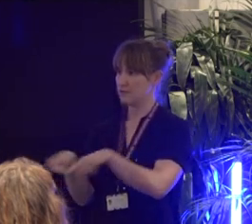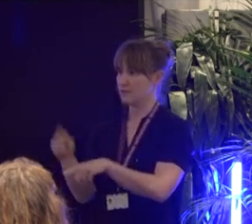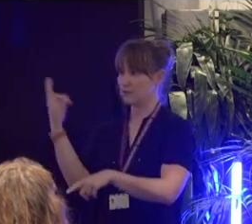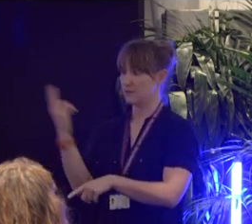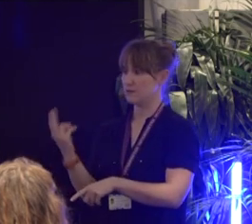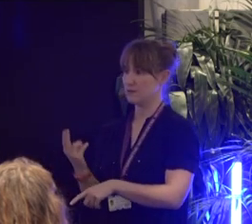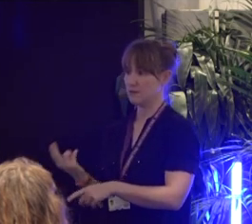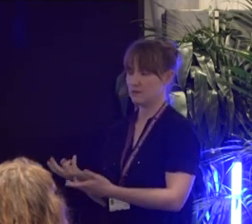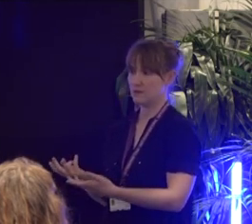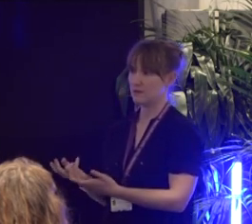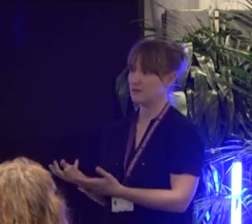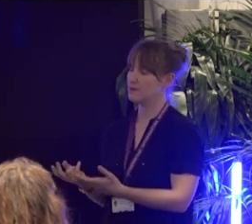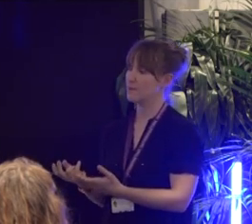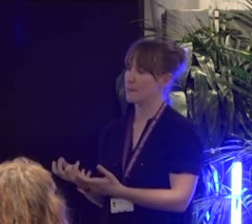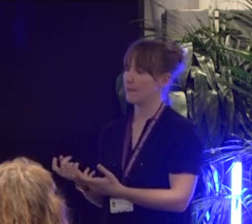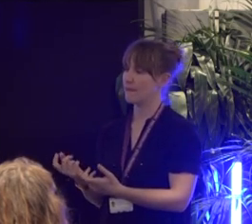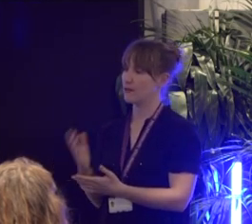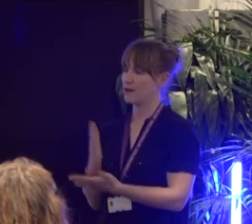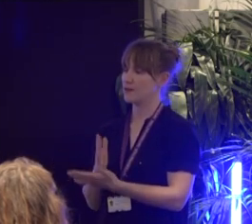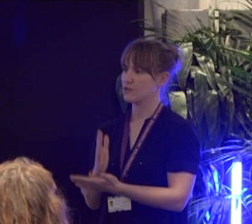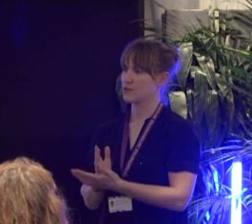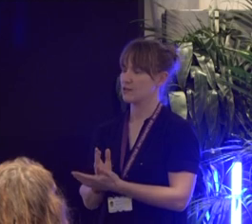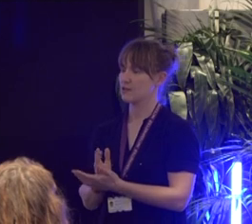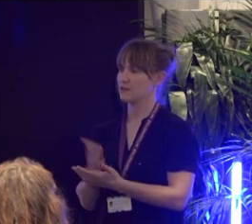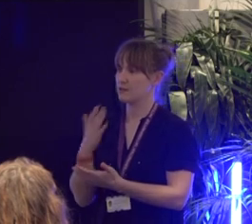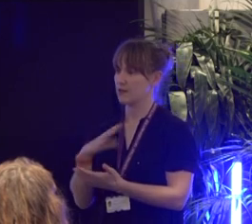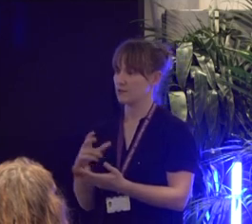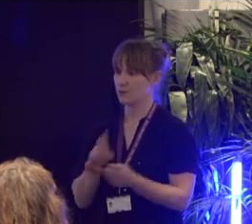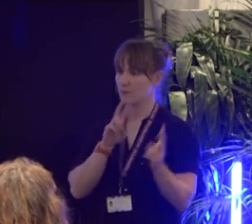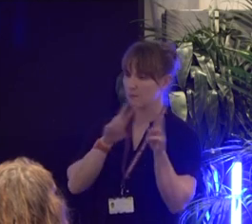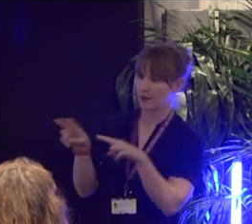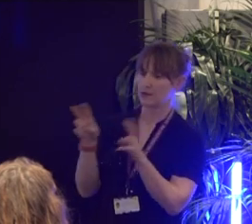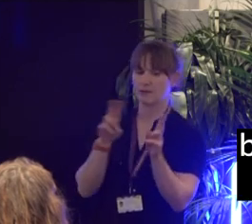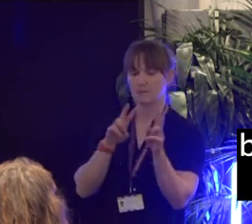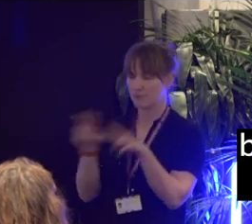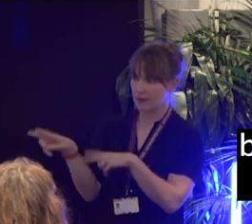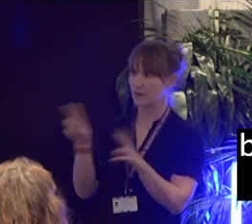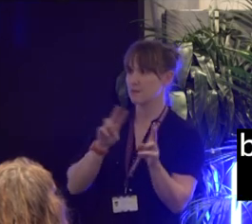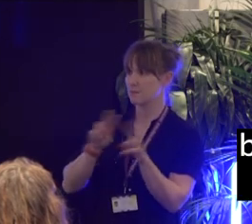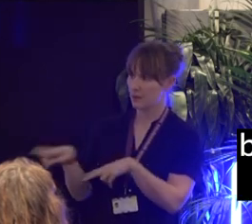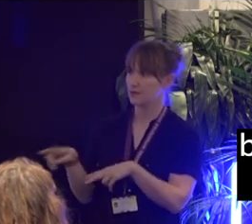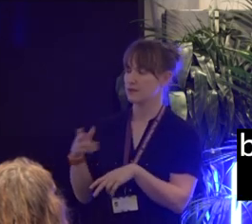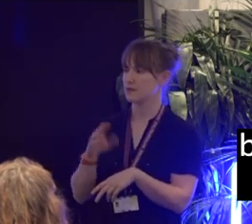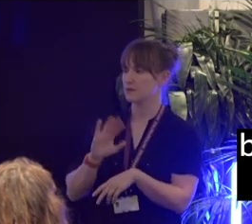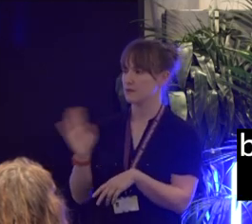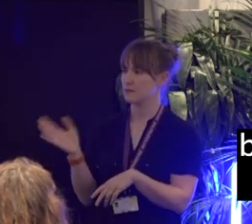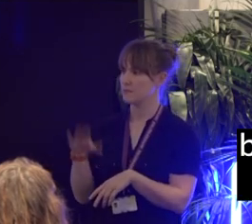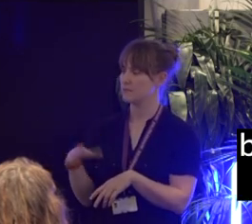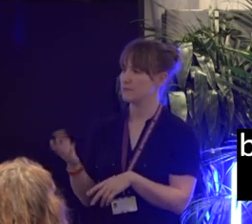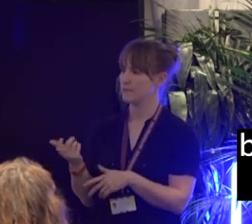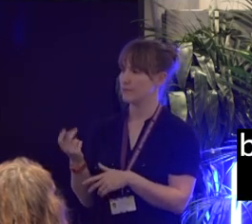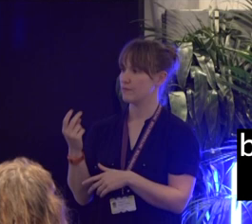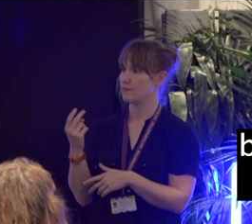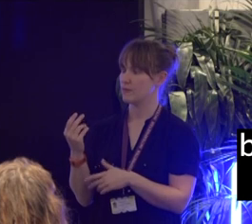move, but and that actually you need to sometimes go back and back and back and back and back to those things, because